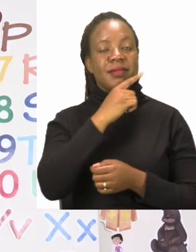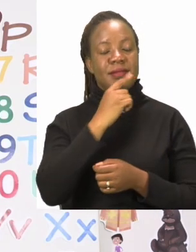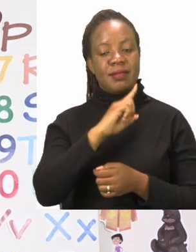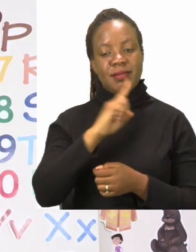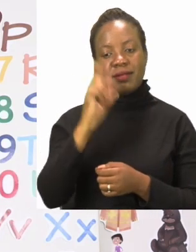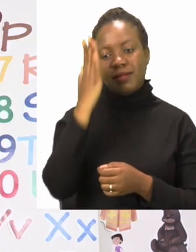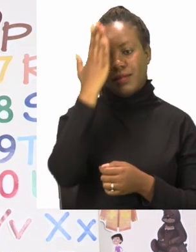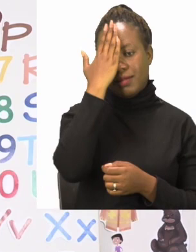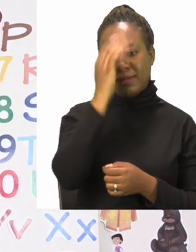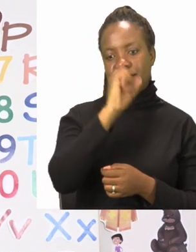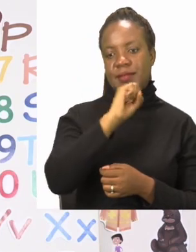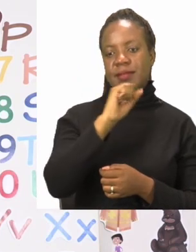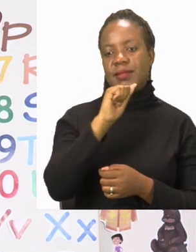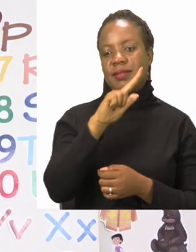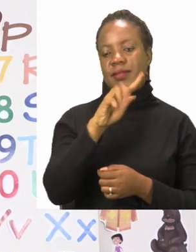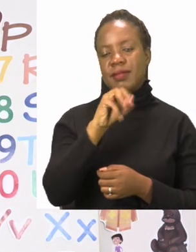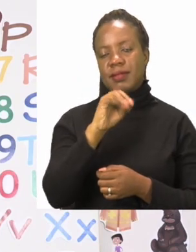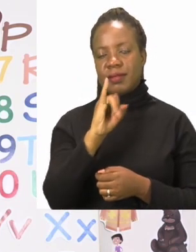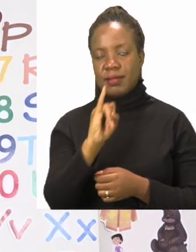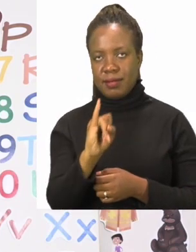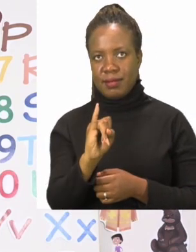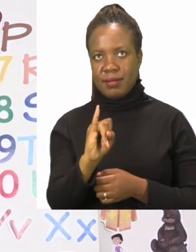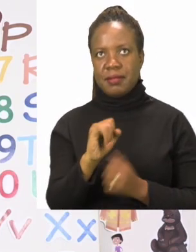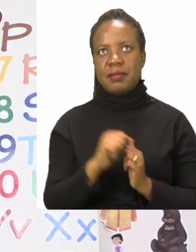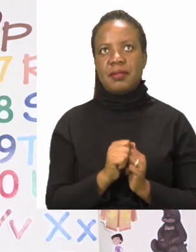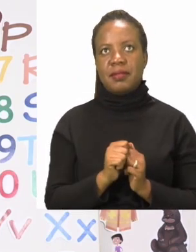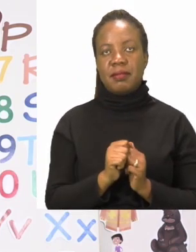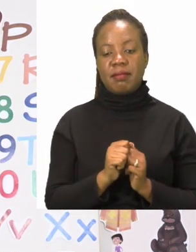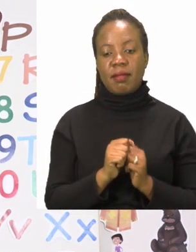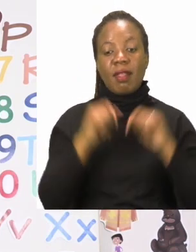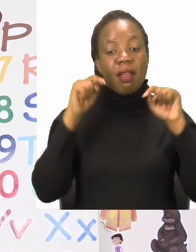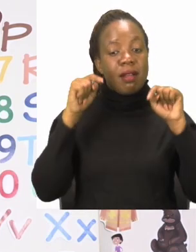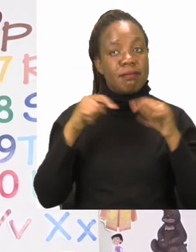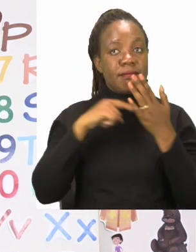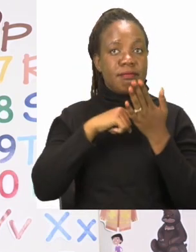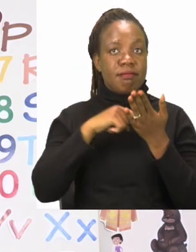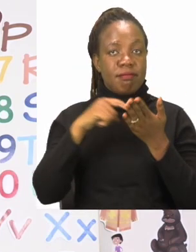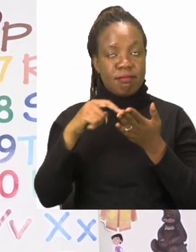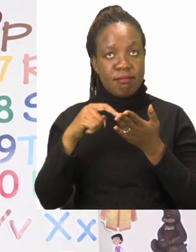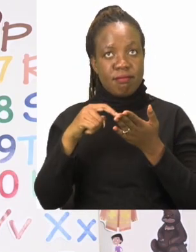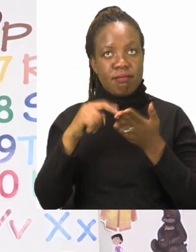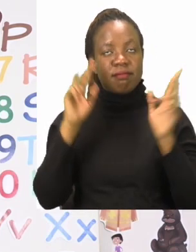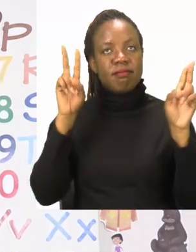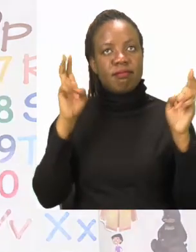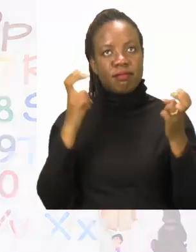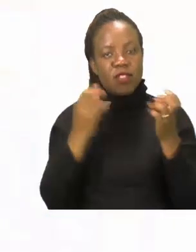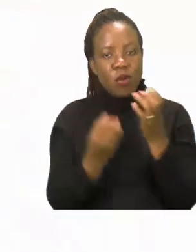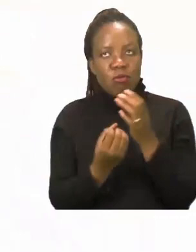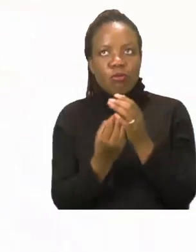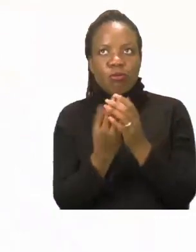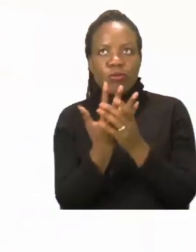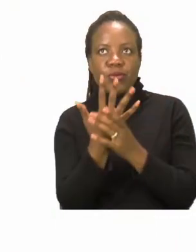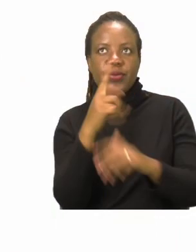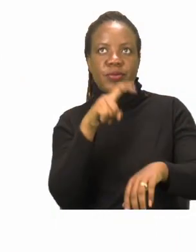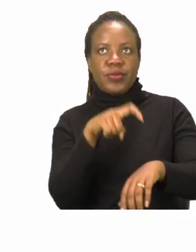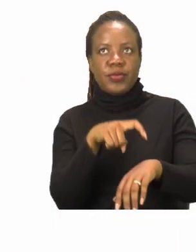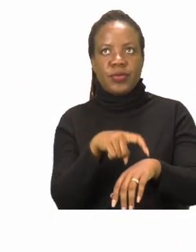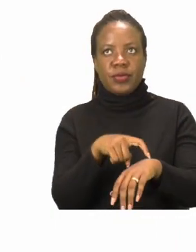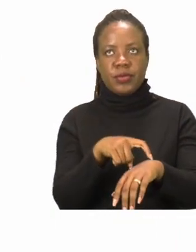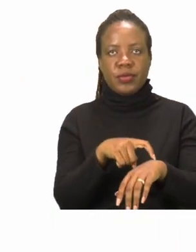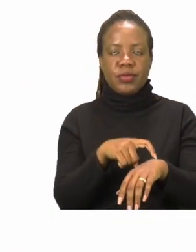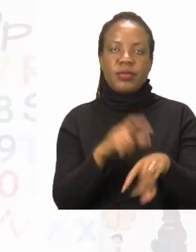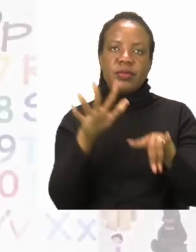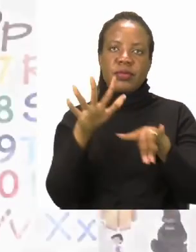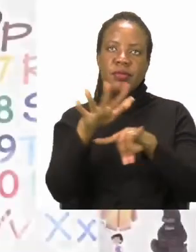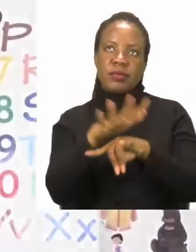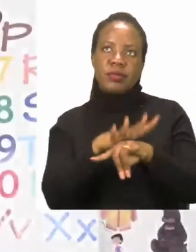and thank you so much for joining me today. Our theme this week is spring